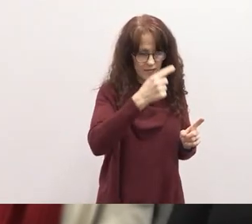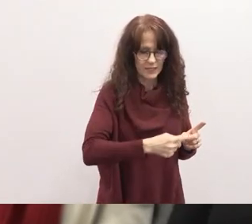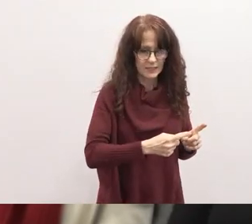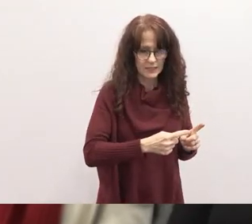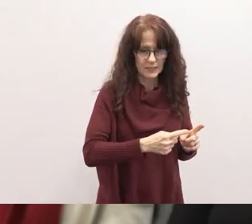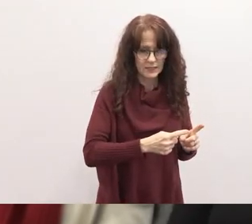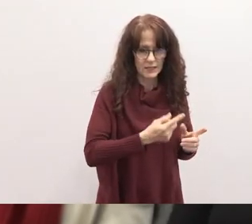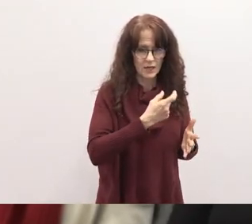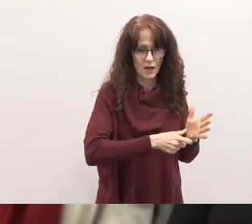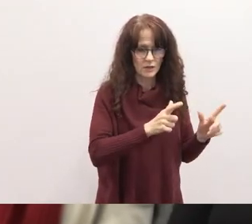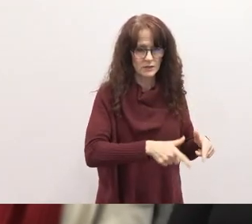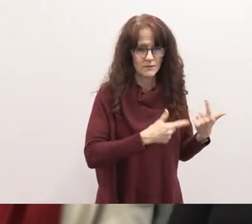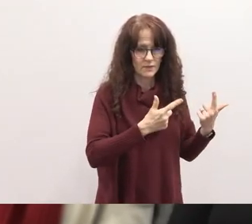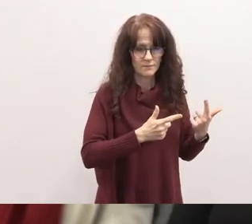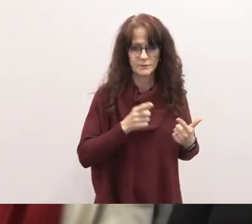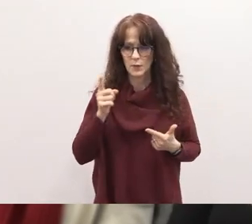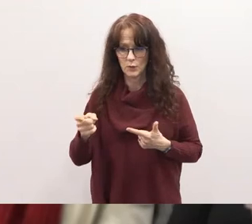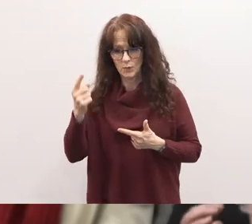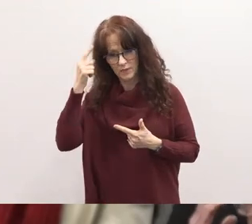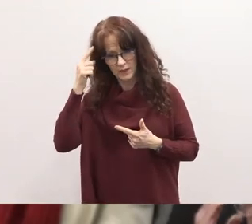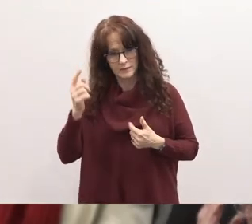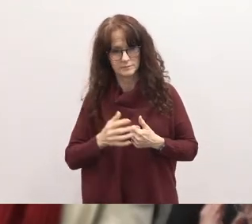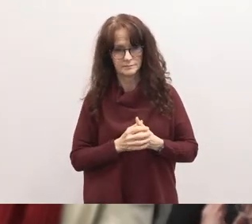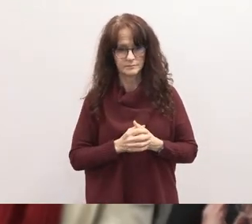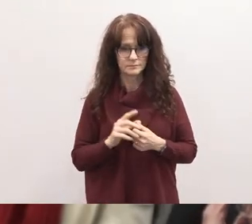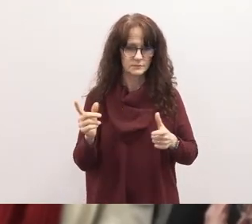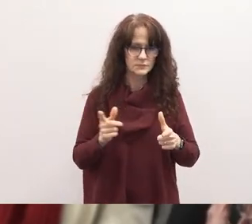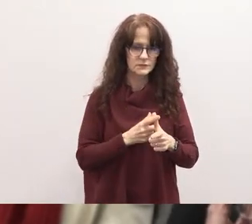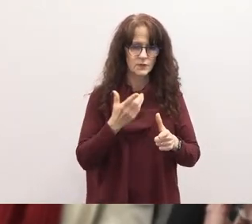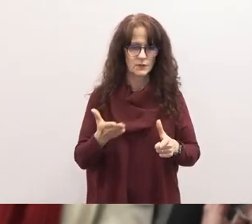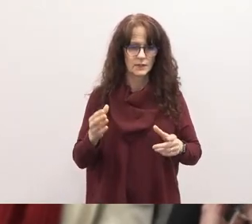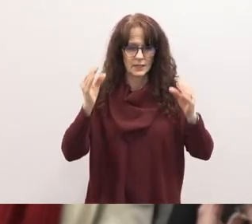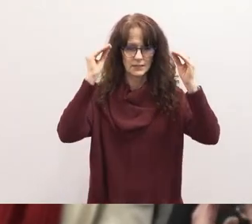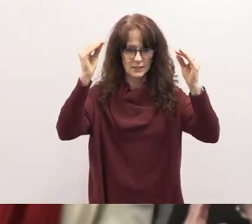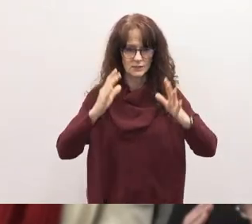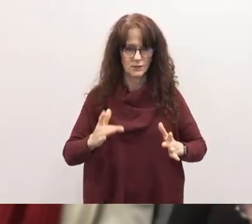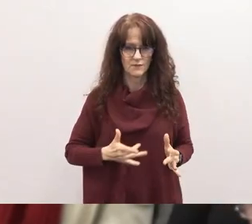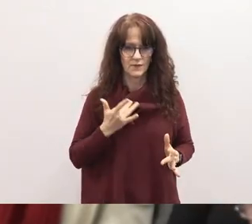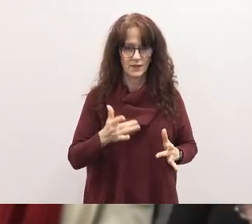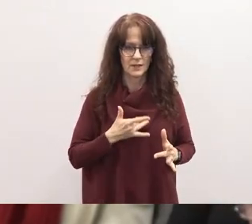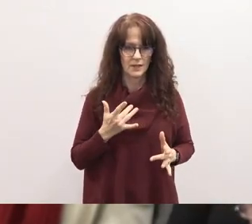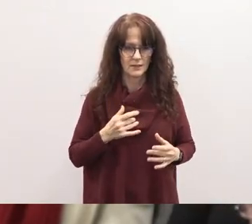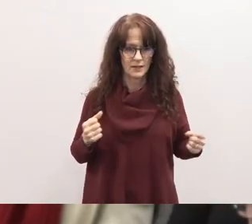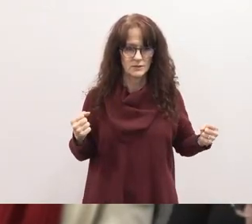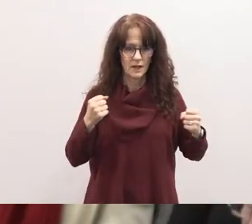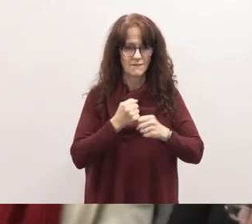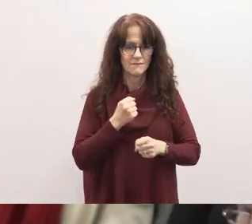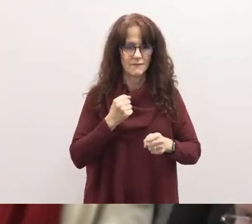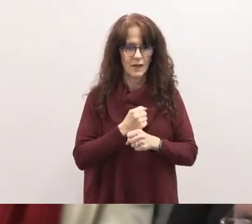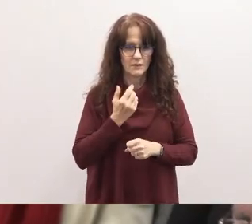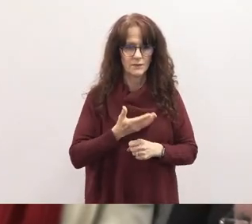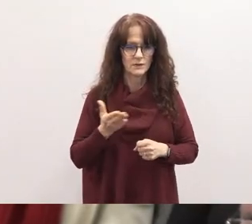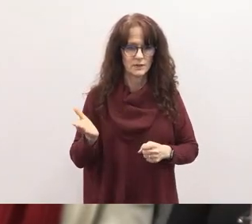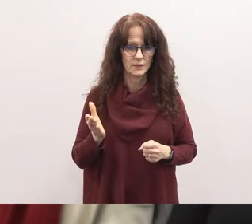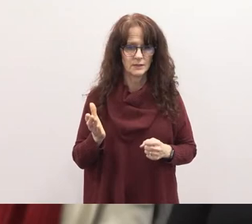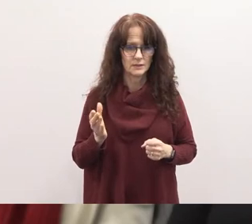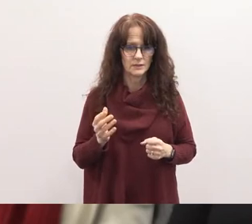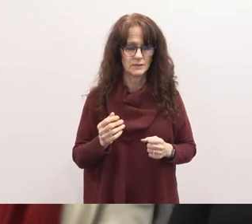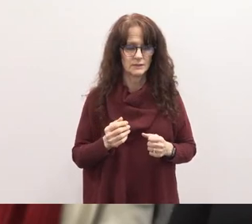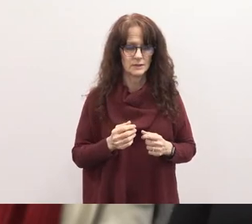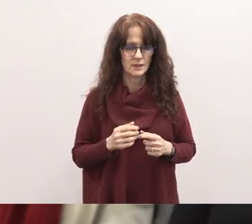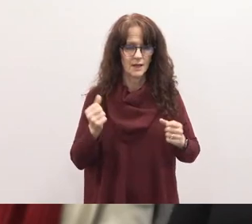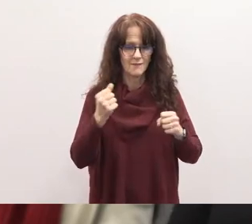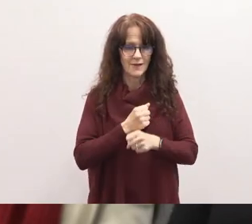the cost of living comes out to and what you do. That's the first thing. Teachers feel like they're having to fight for stuff that they're entitled to. They